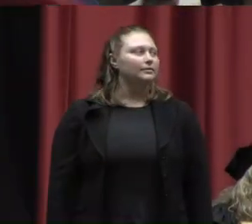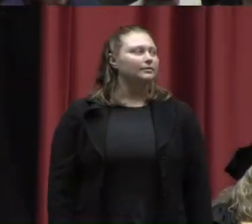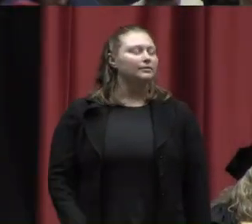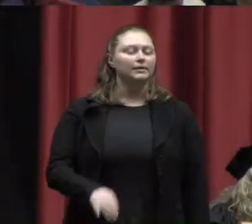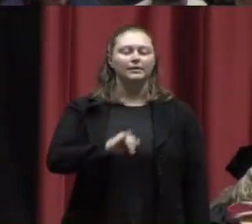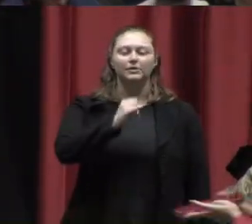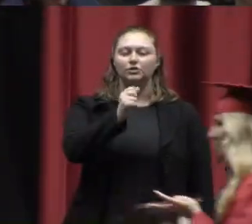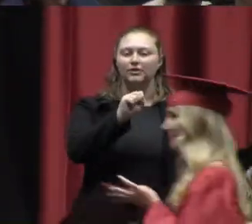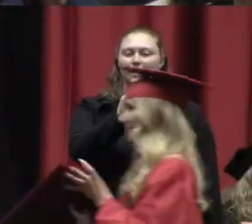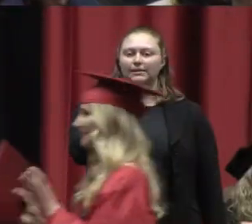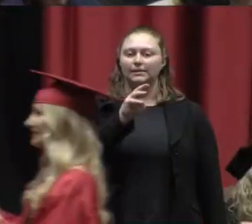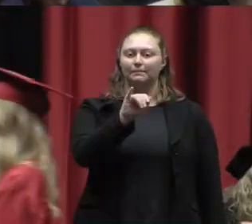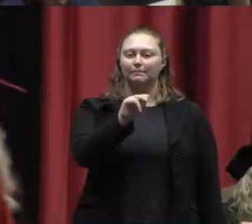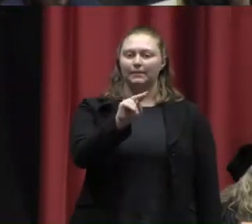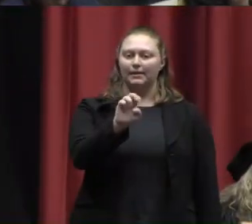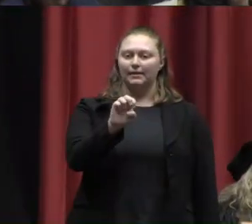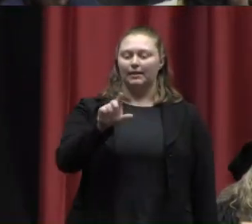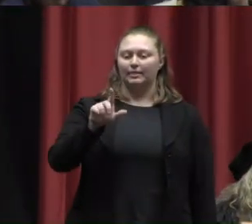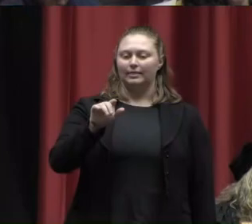Jasmine Melero.